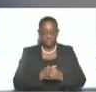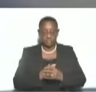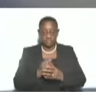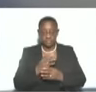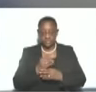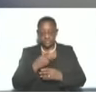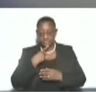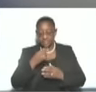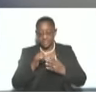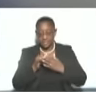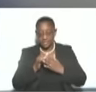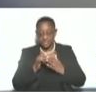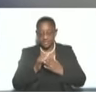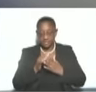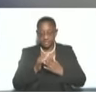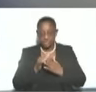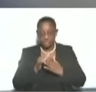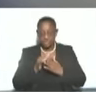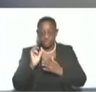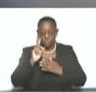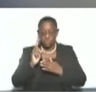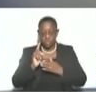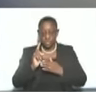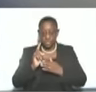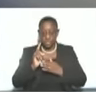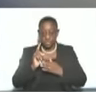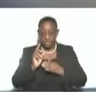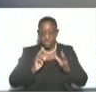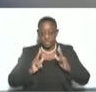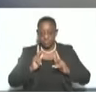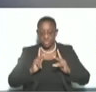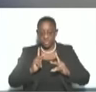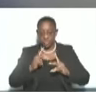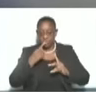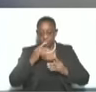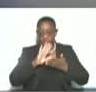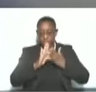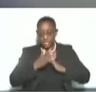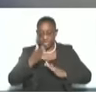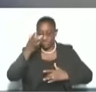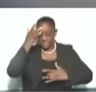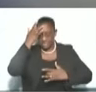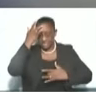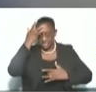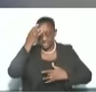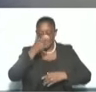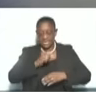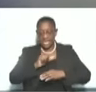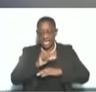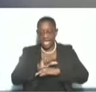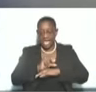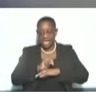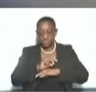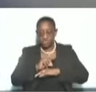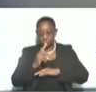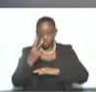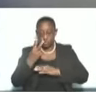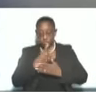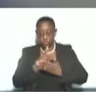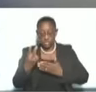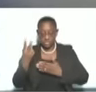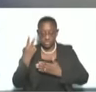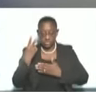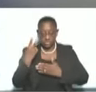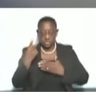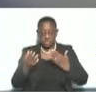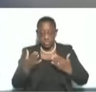In the face of fears that a number of students who took ill at the Huntley Christie High School in Nicholstown Andros just over 2 weeks ago could have